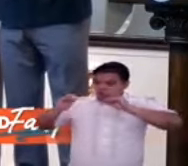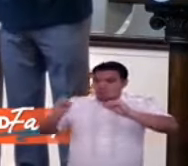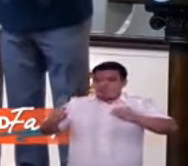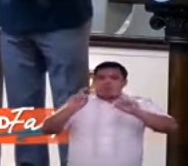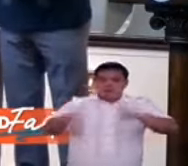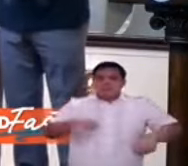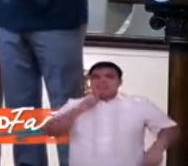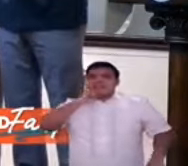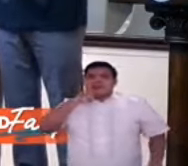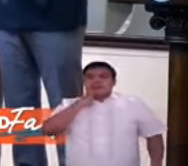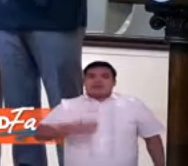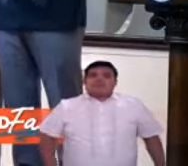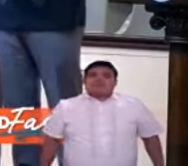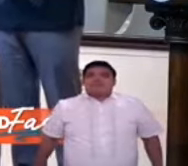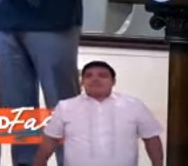is serious.